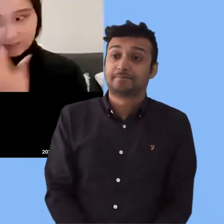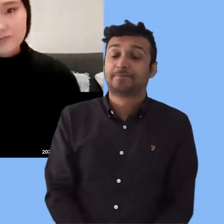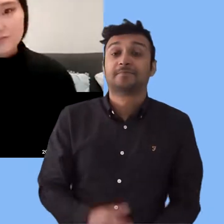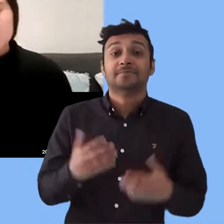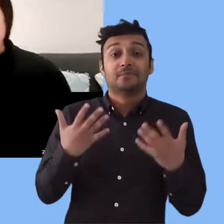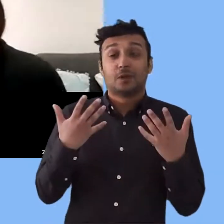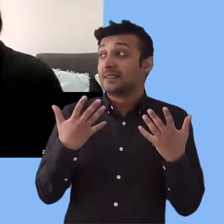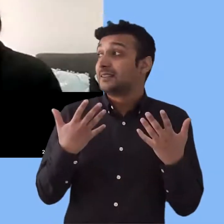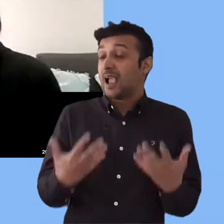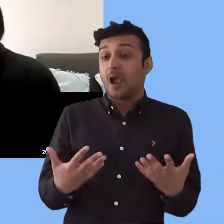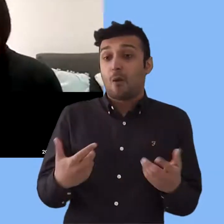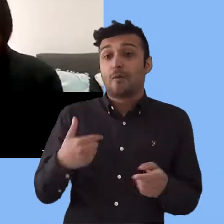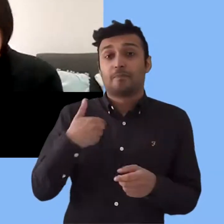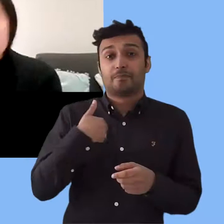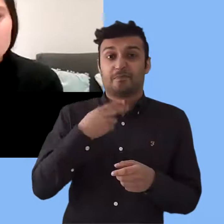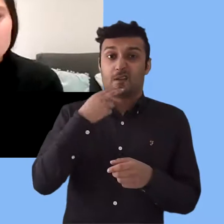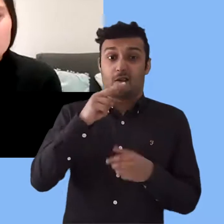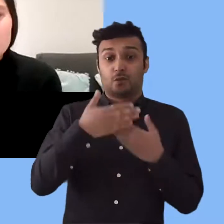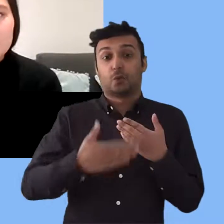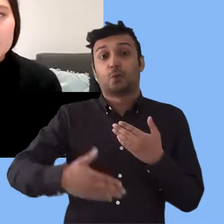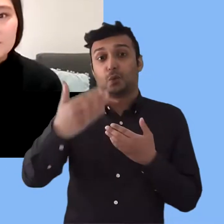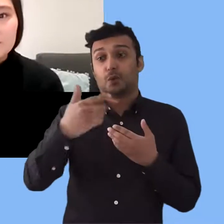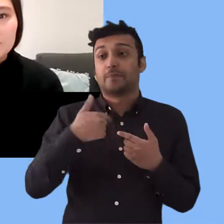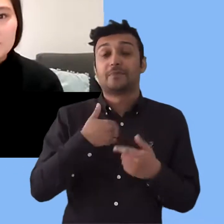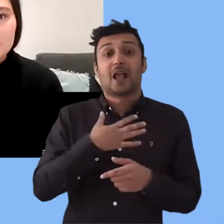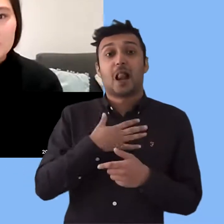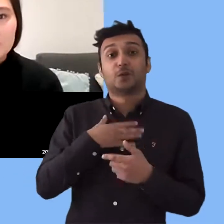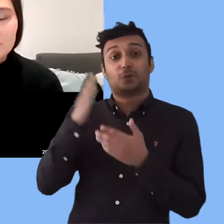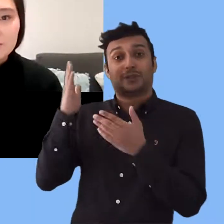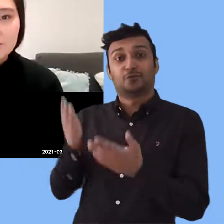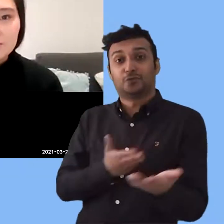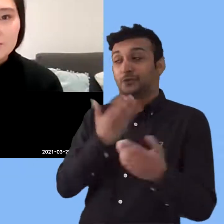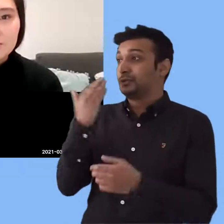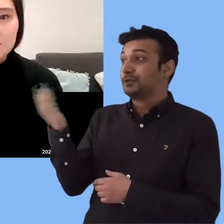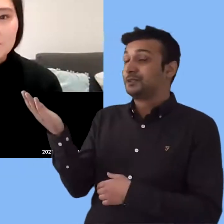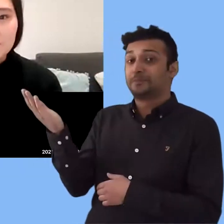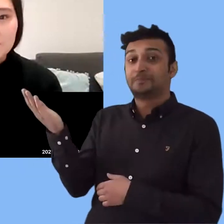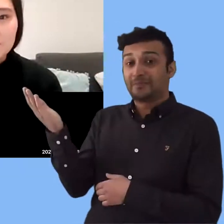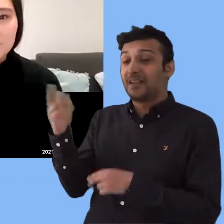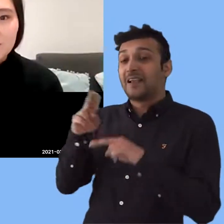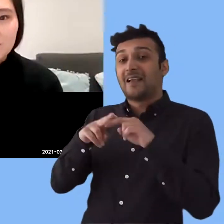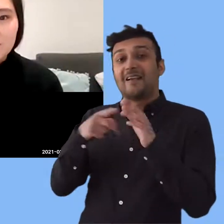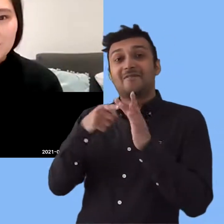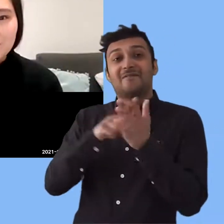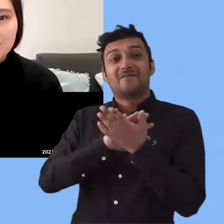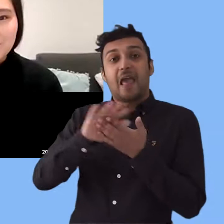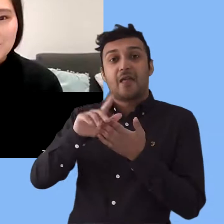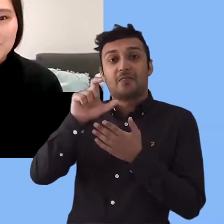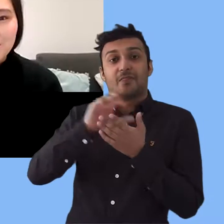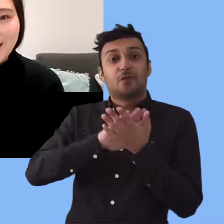next part of this afternoon's conference, I would like to introduce and welcome Faith